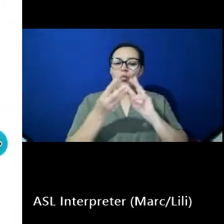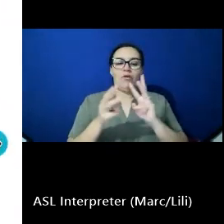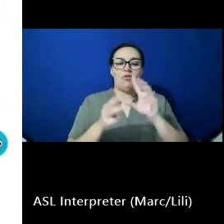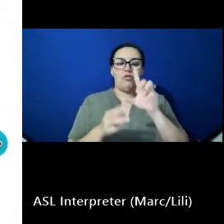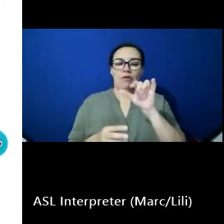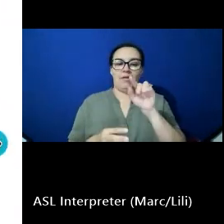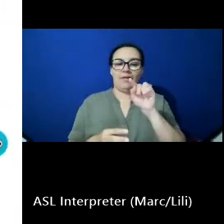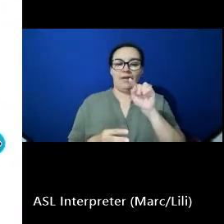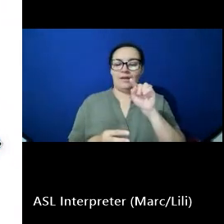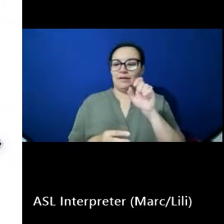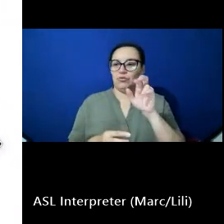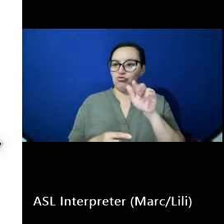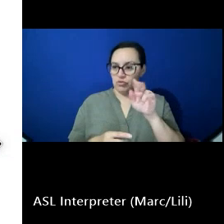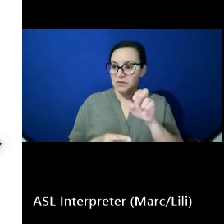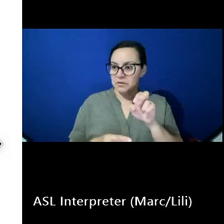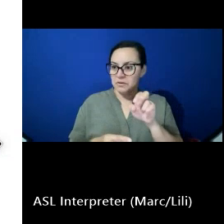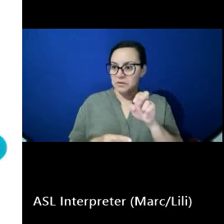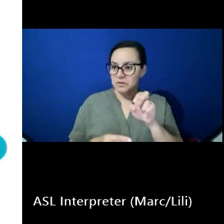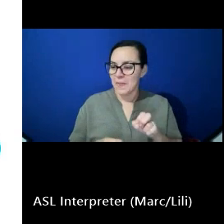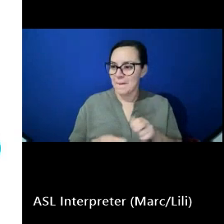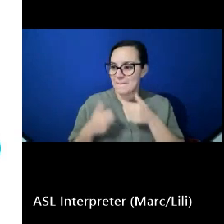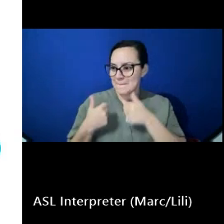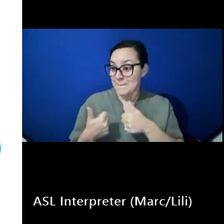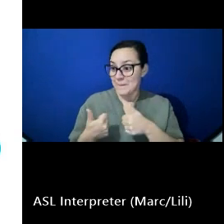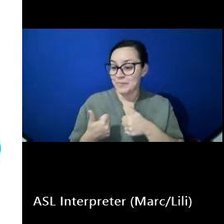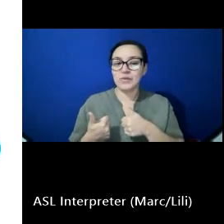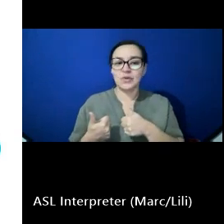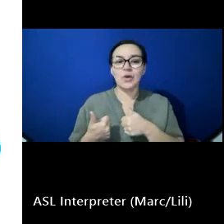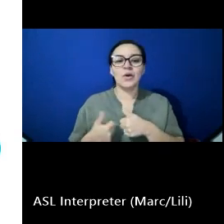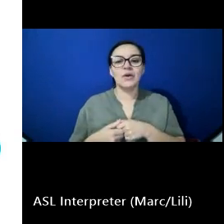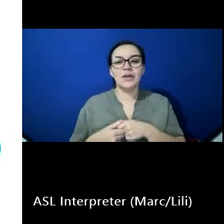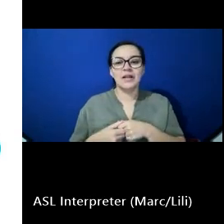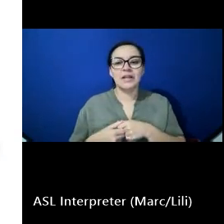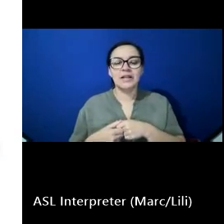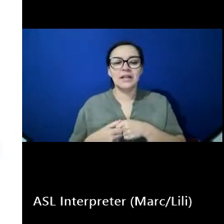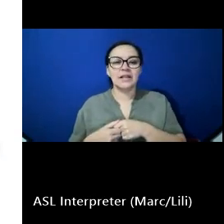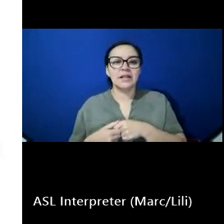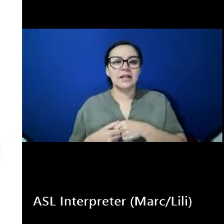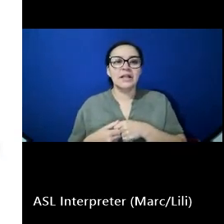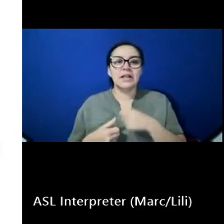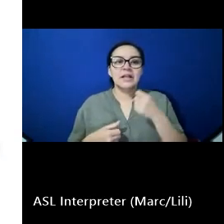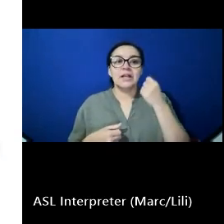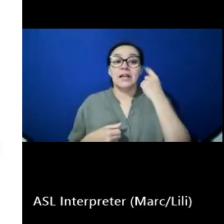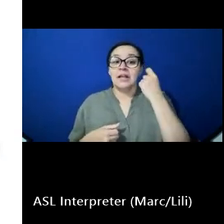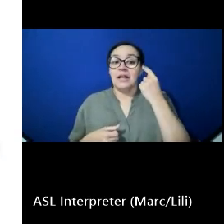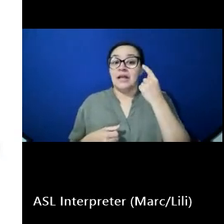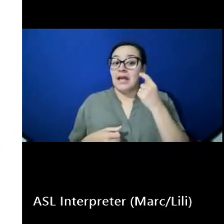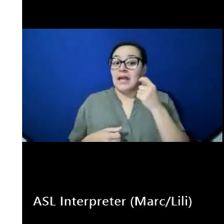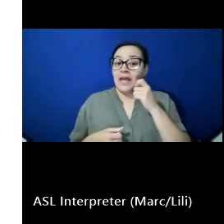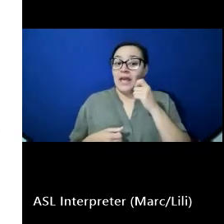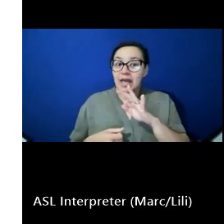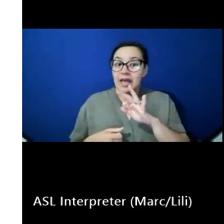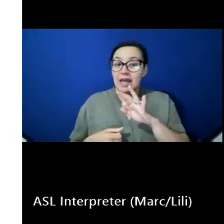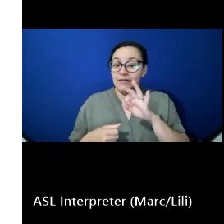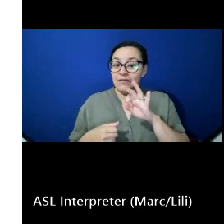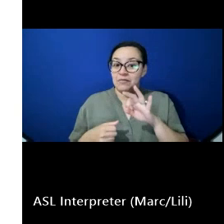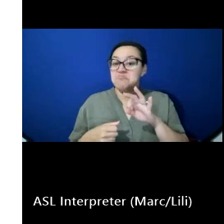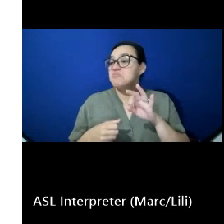que literacy nosotros otorgamos. module, and you have Importante this mencionar que certificate si se that hace we de are una, pues, el providing. curso If you puede do tomar